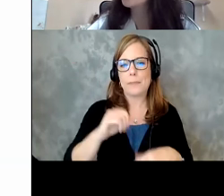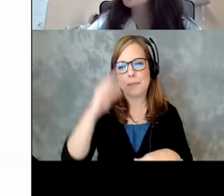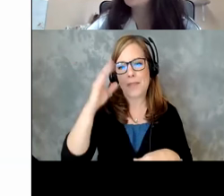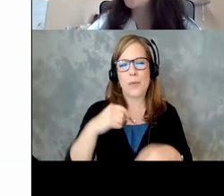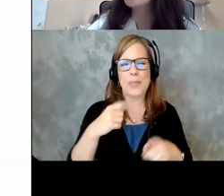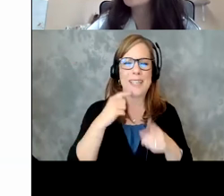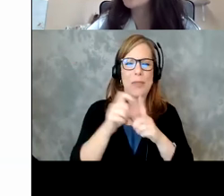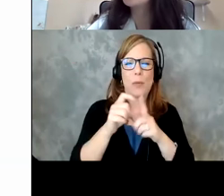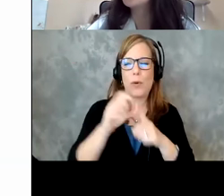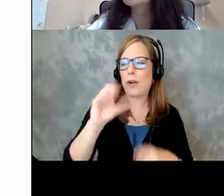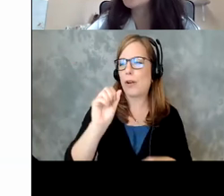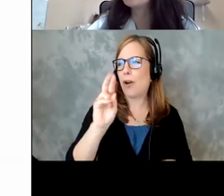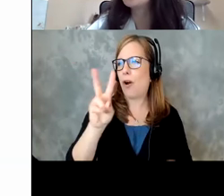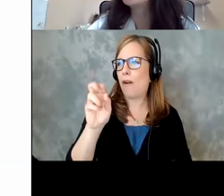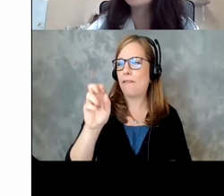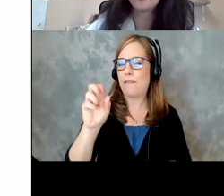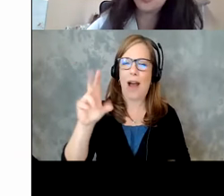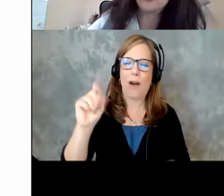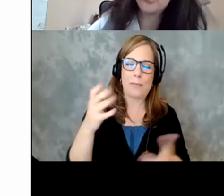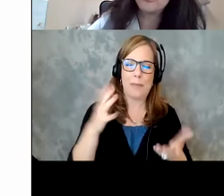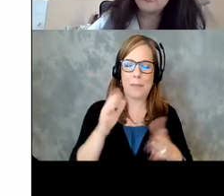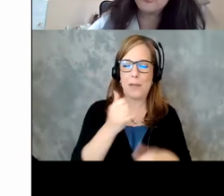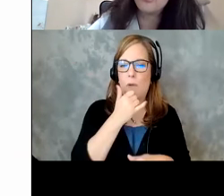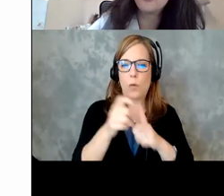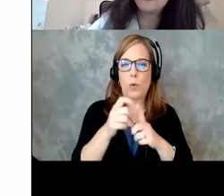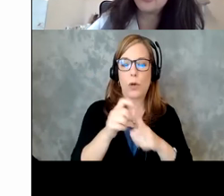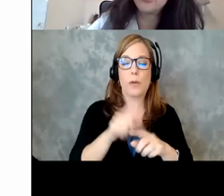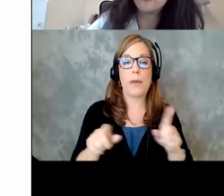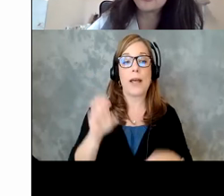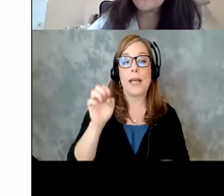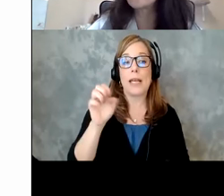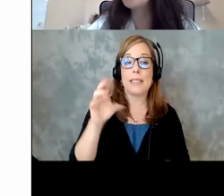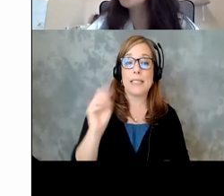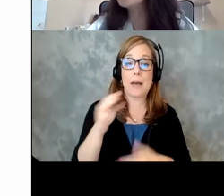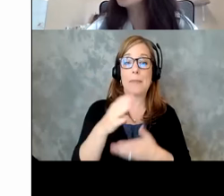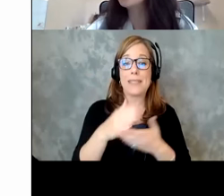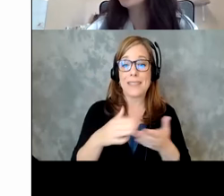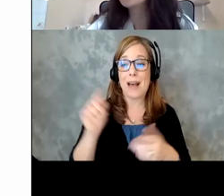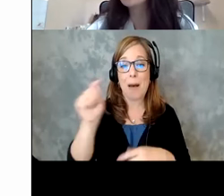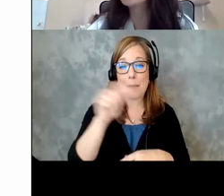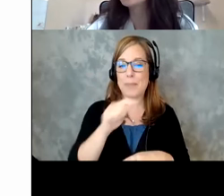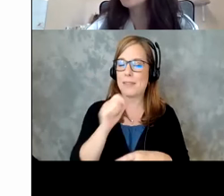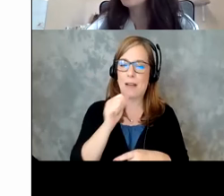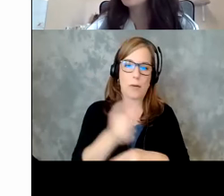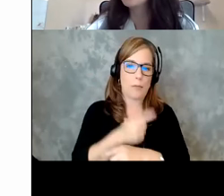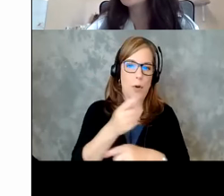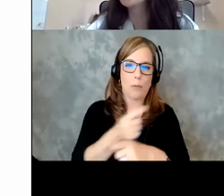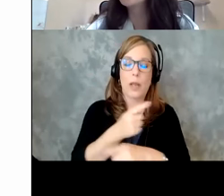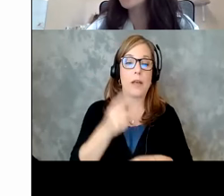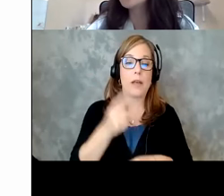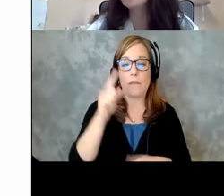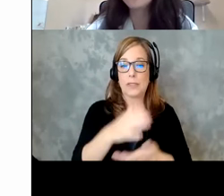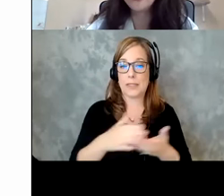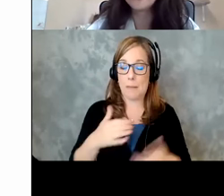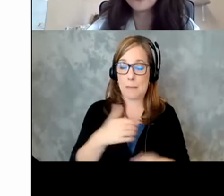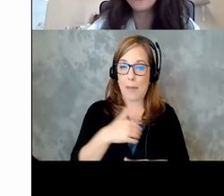So carve-outs where ECM is not the appropriate kind of program or service for members, and those members are